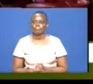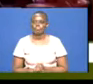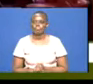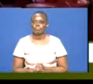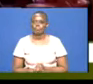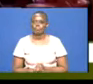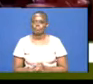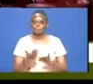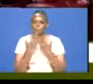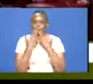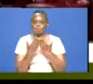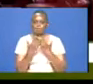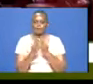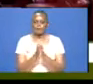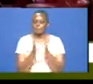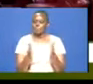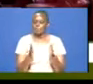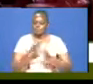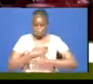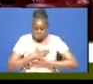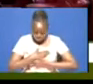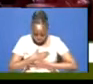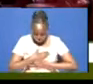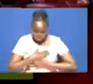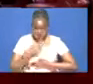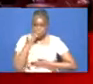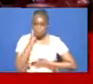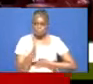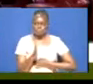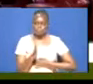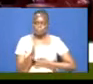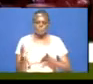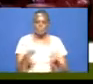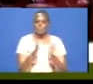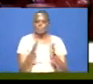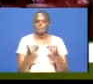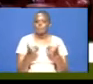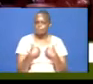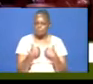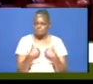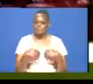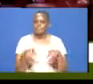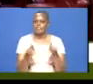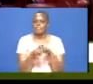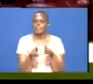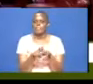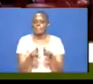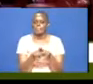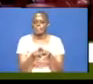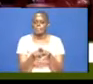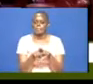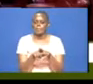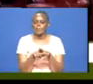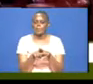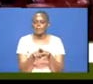Thank you very much, Madam Speaker, for giving me this chance to also